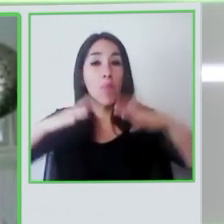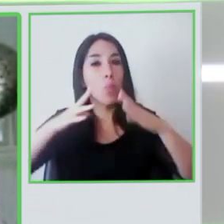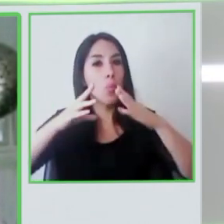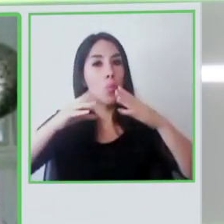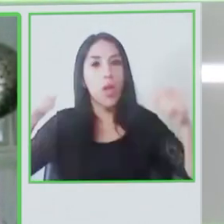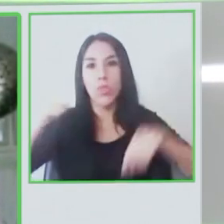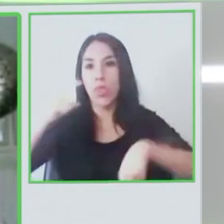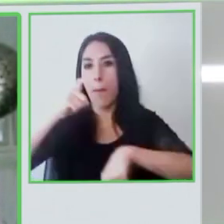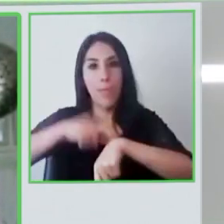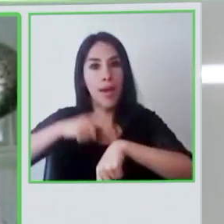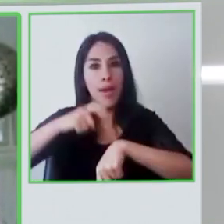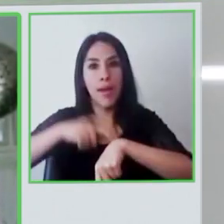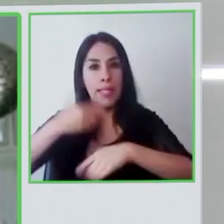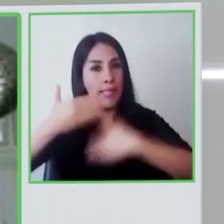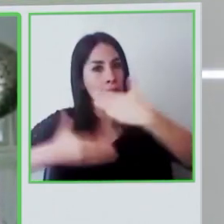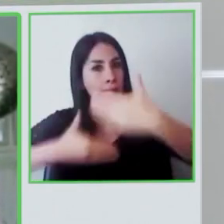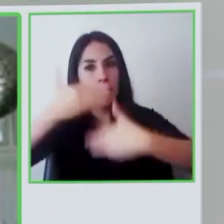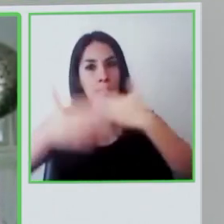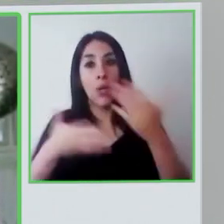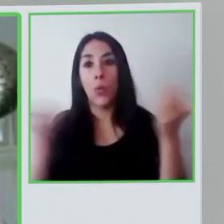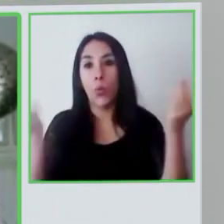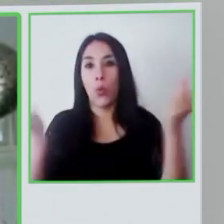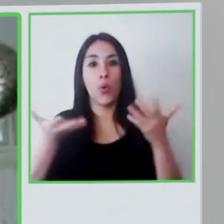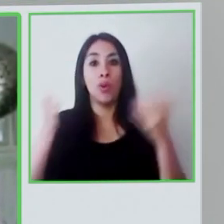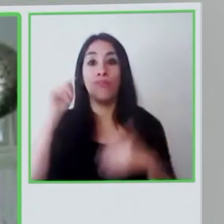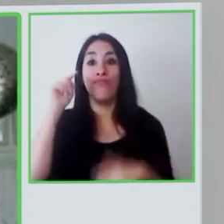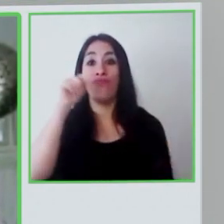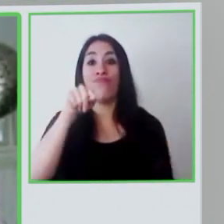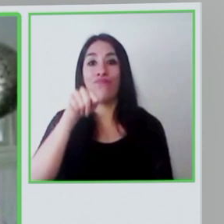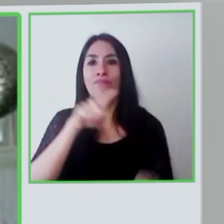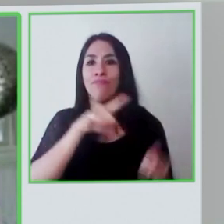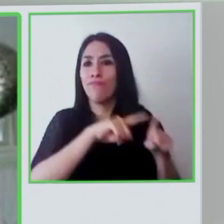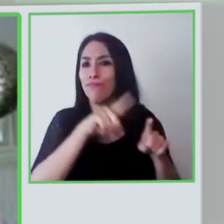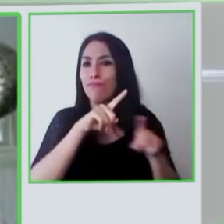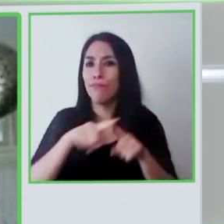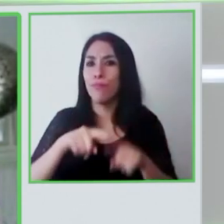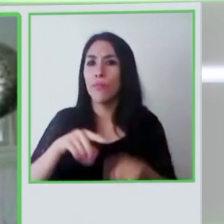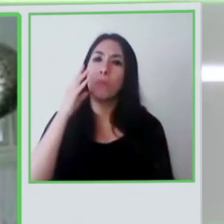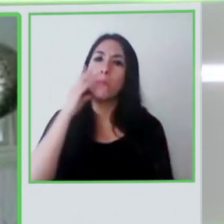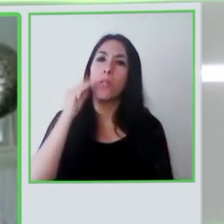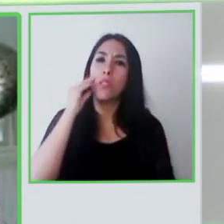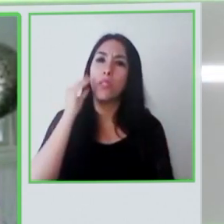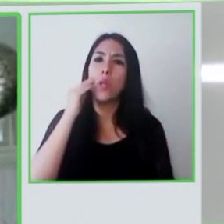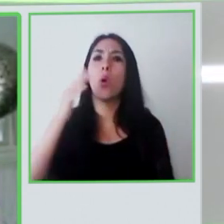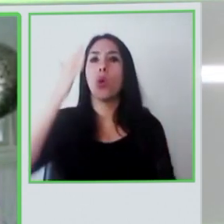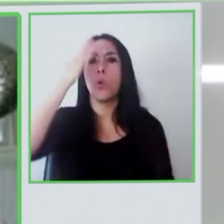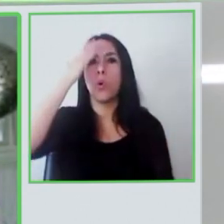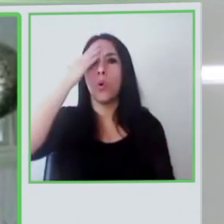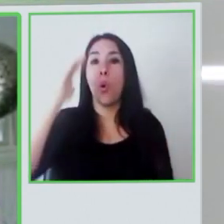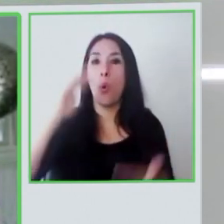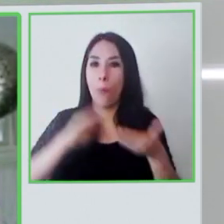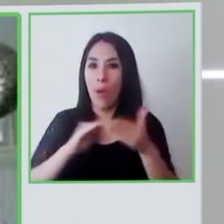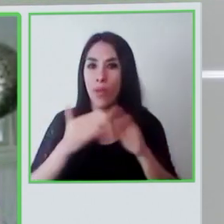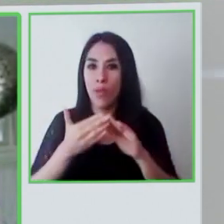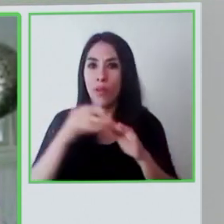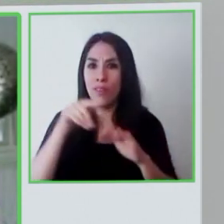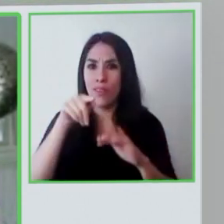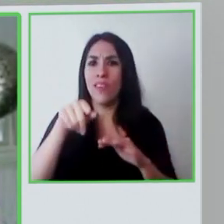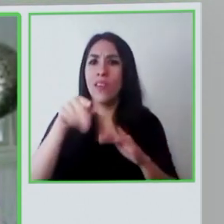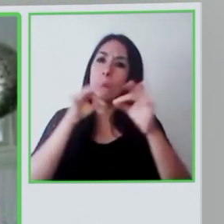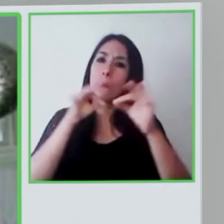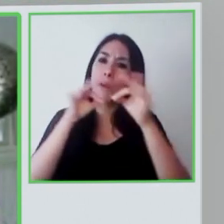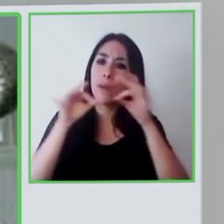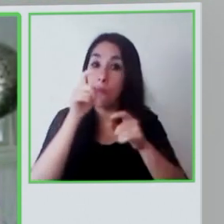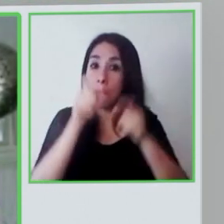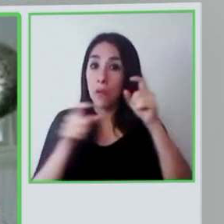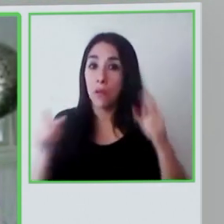of time to make sense of the different experiences. And we know that from our community, we listen